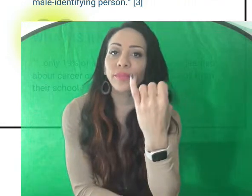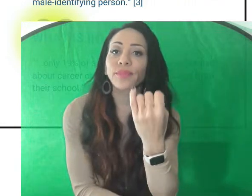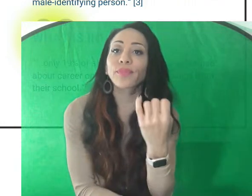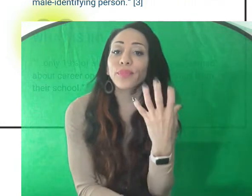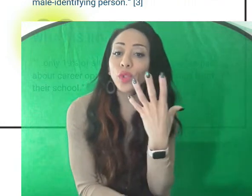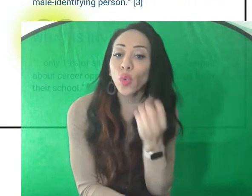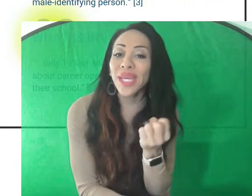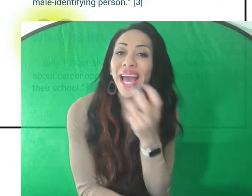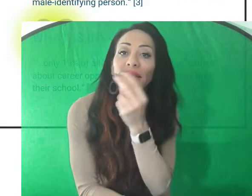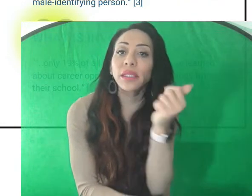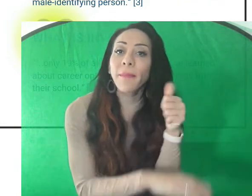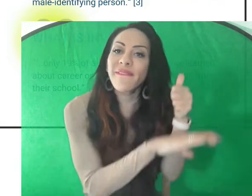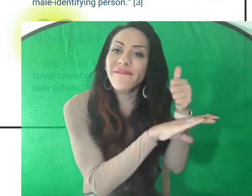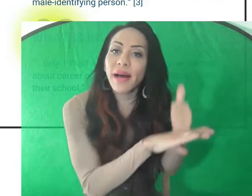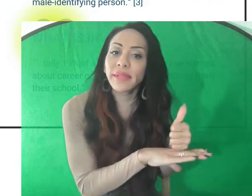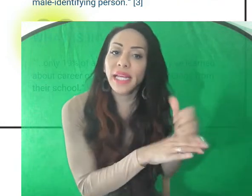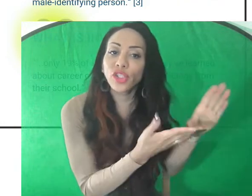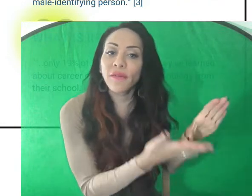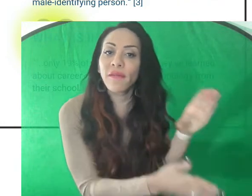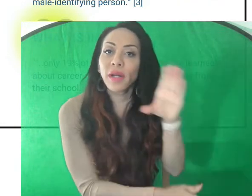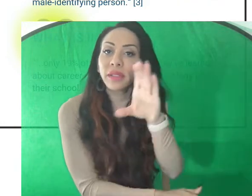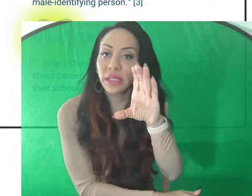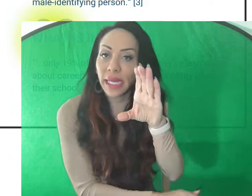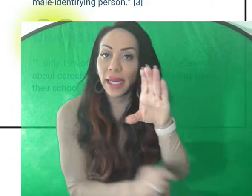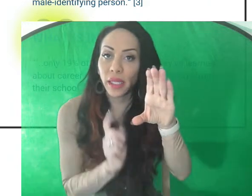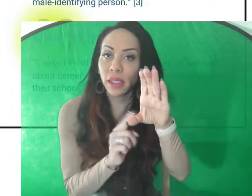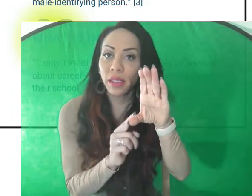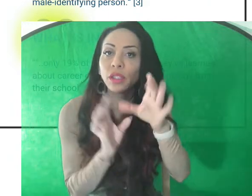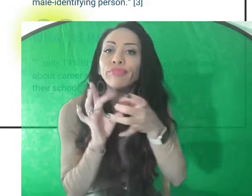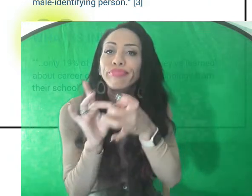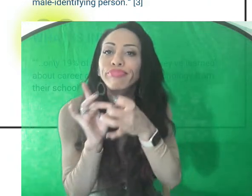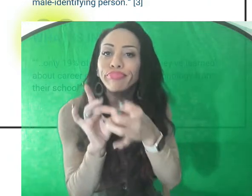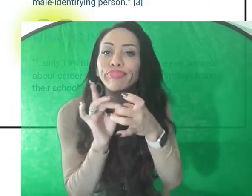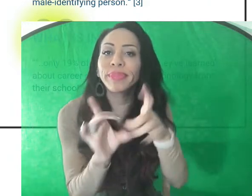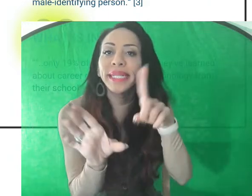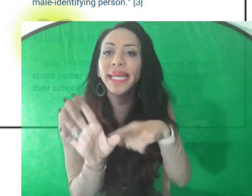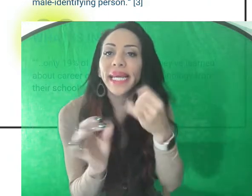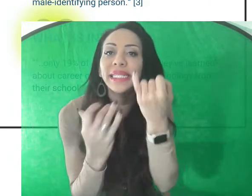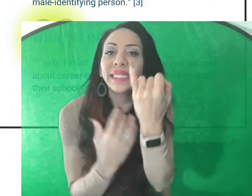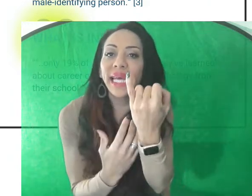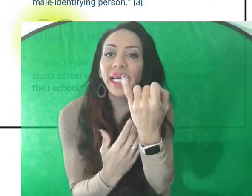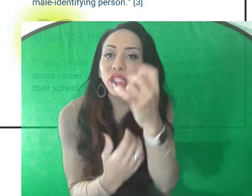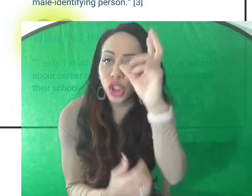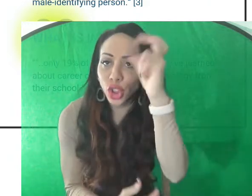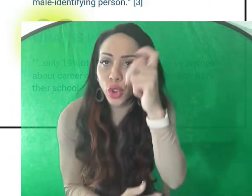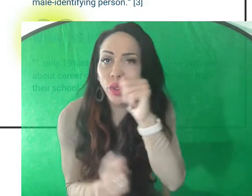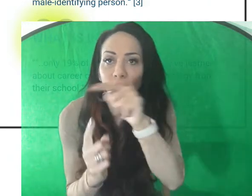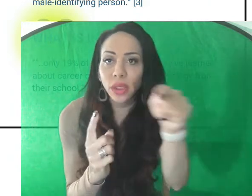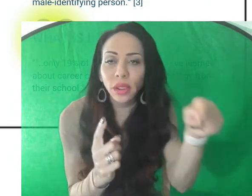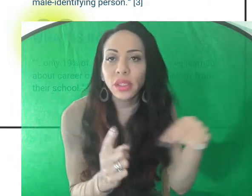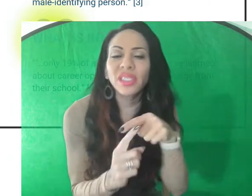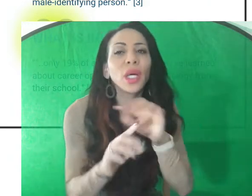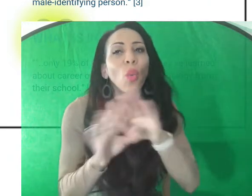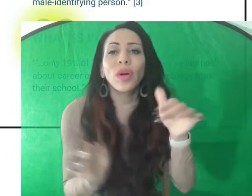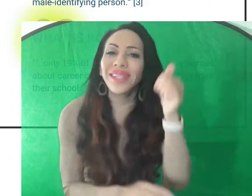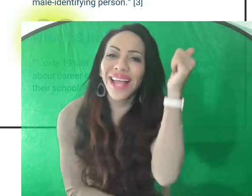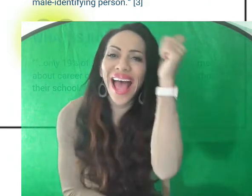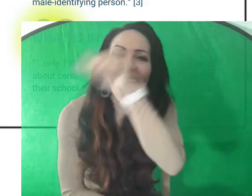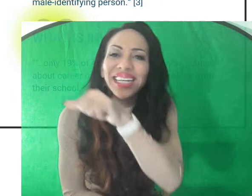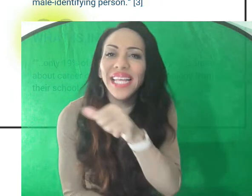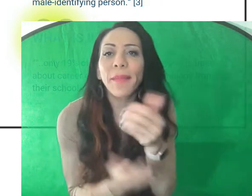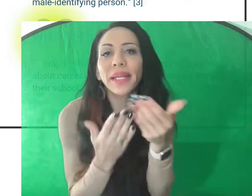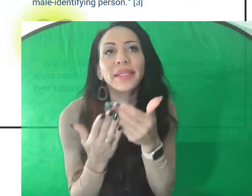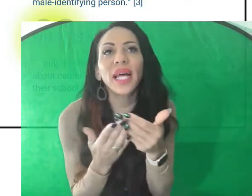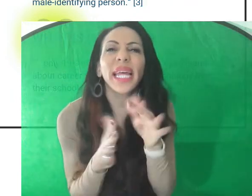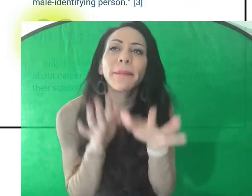of that was working with year 6 classes. And we did a little bit of like a kind of, I wouldn't say it was an academic study, but it was a light study. And that